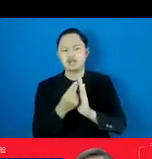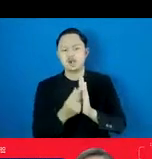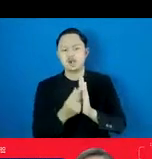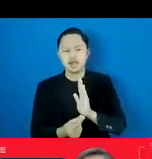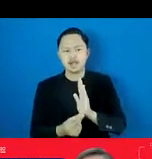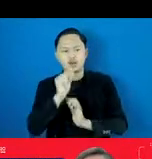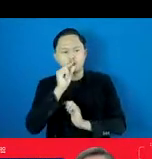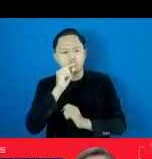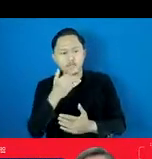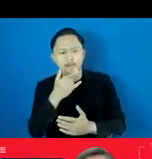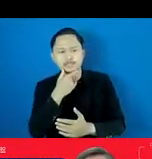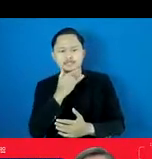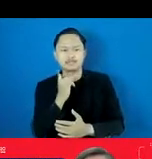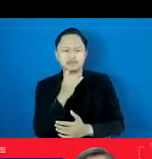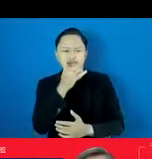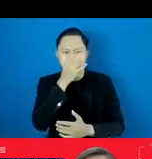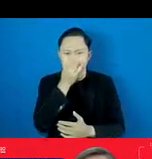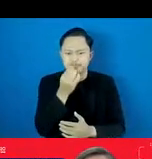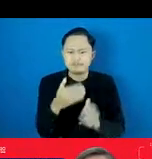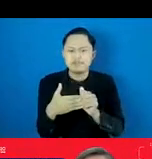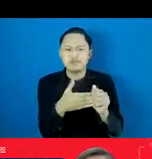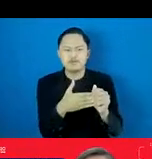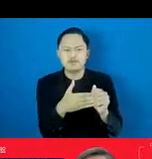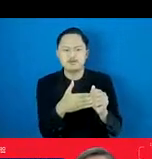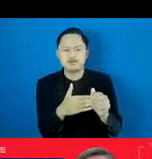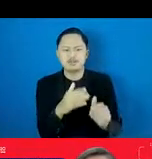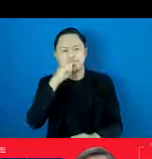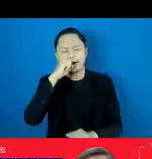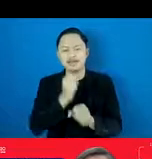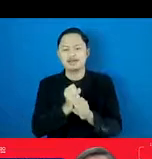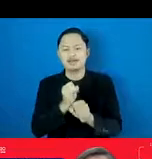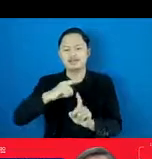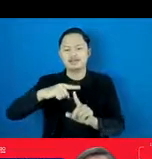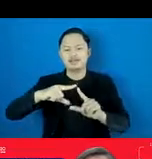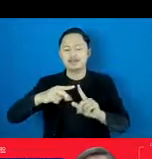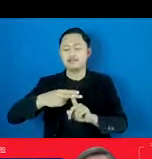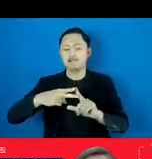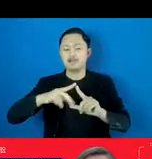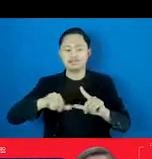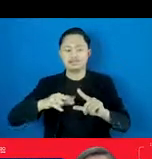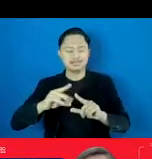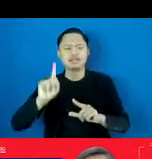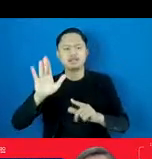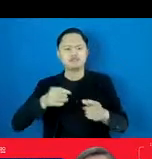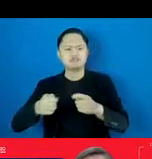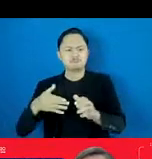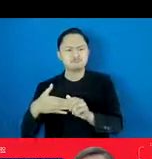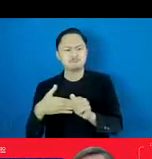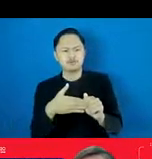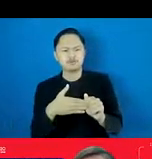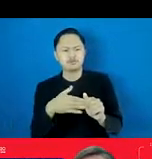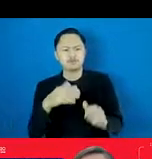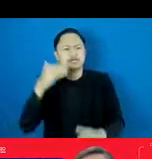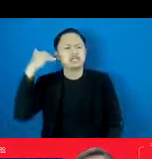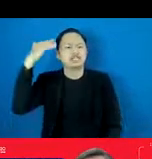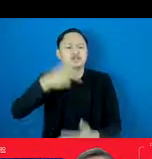action plan, which will be led by Ms. Gita Fajar Saptiani, the Senior Project Advisor at C40 Cities Finance